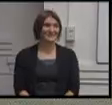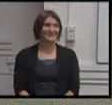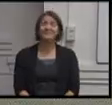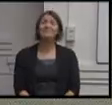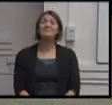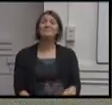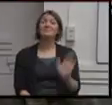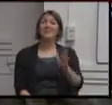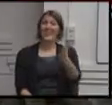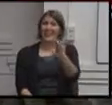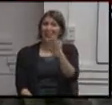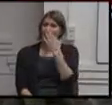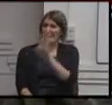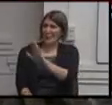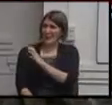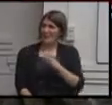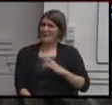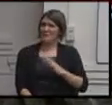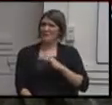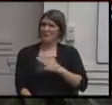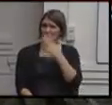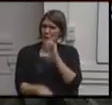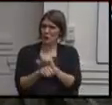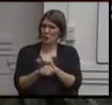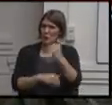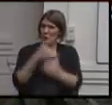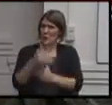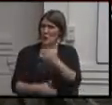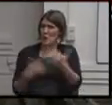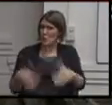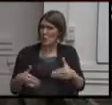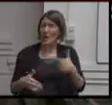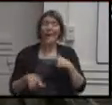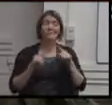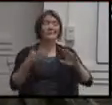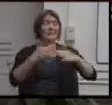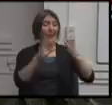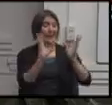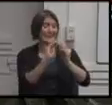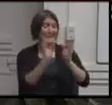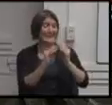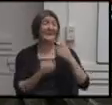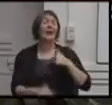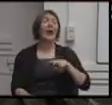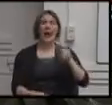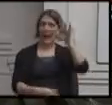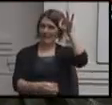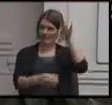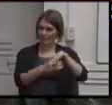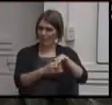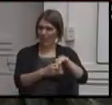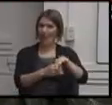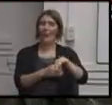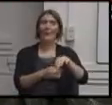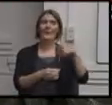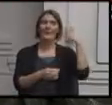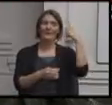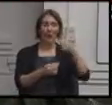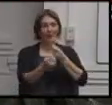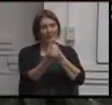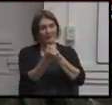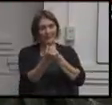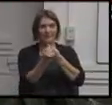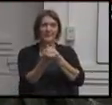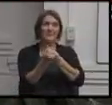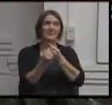I just would like to thank the Energy Committee for all the work you do. I mean, I go to town meeting and, I vote for,